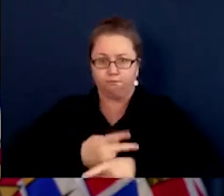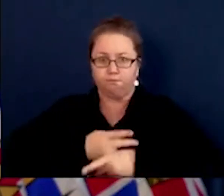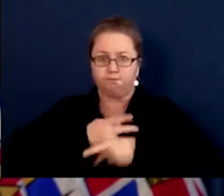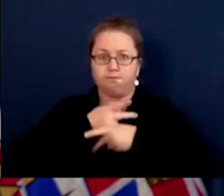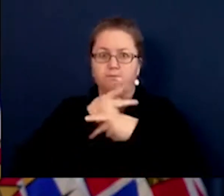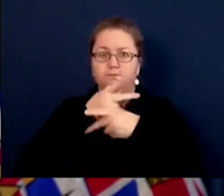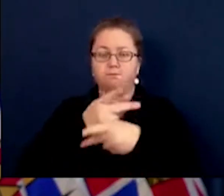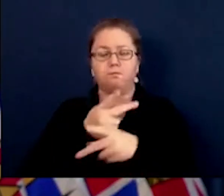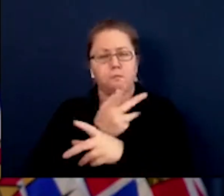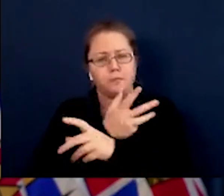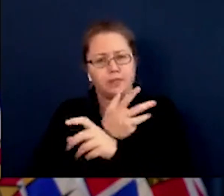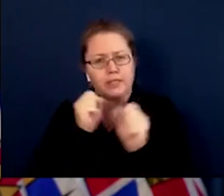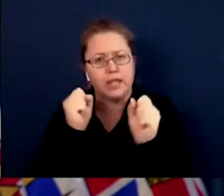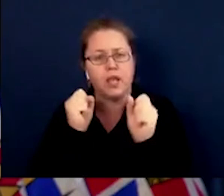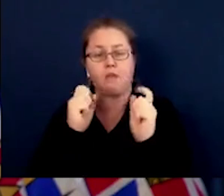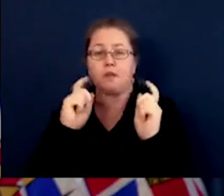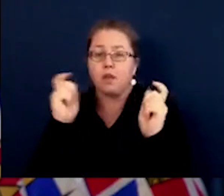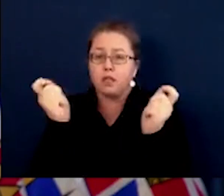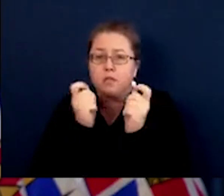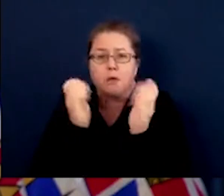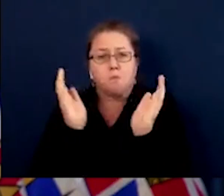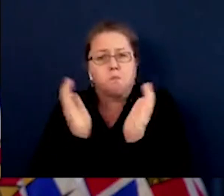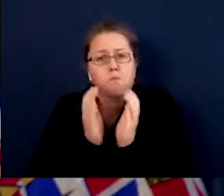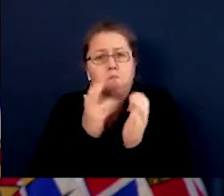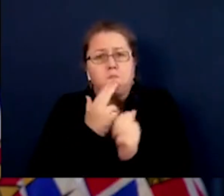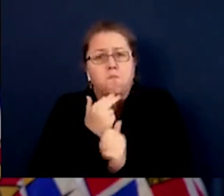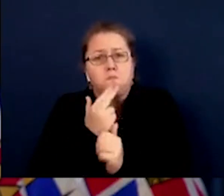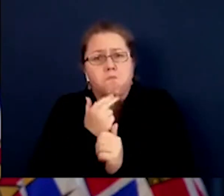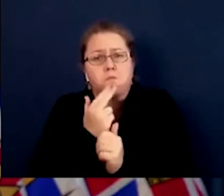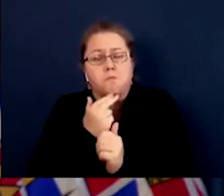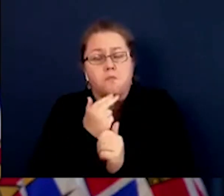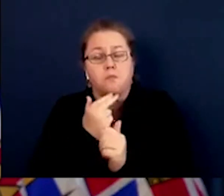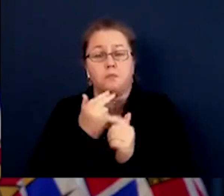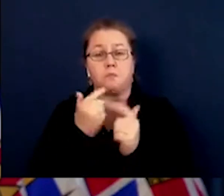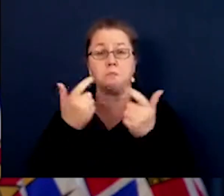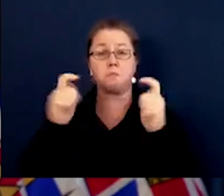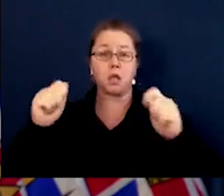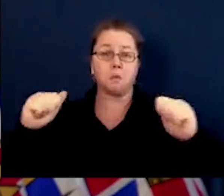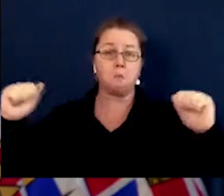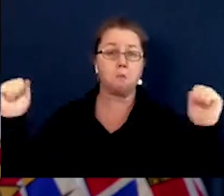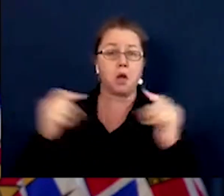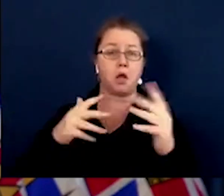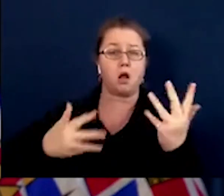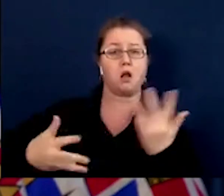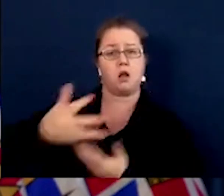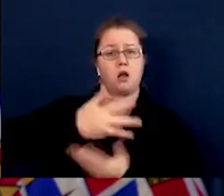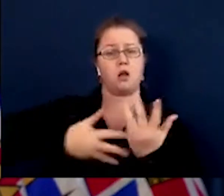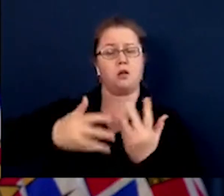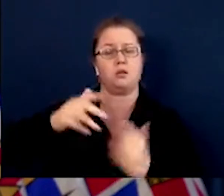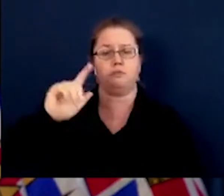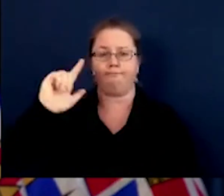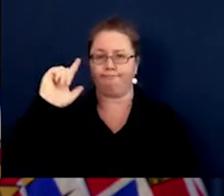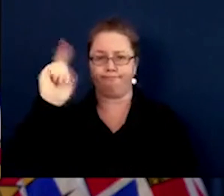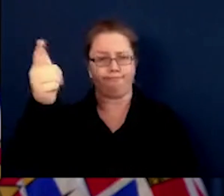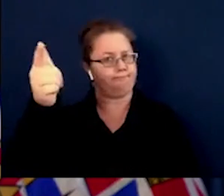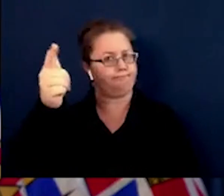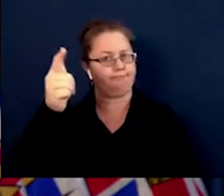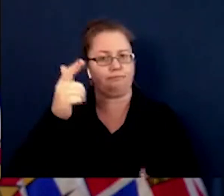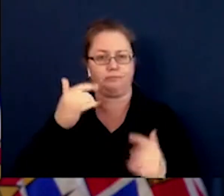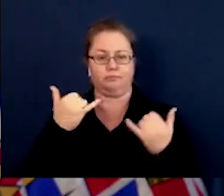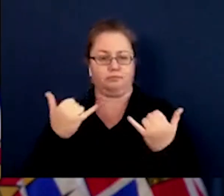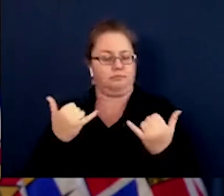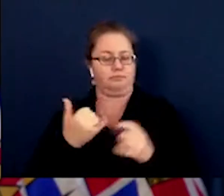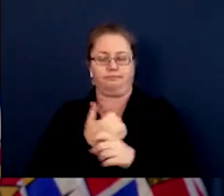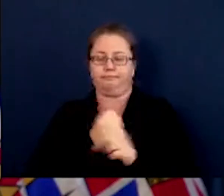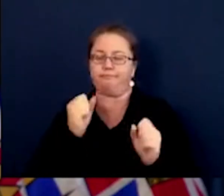have those safe celebrations in a small way and save those larger celebrations and memorials for a time